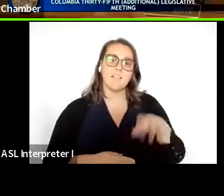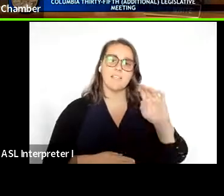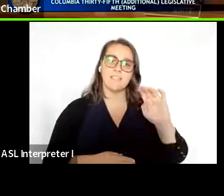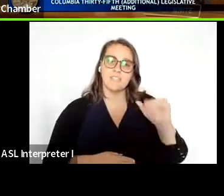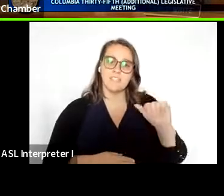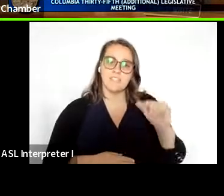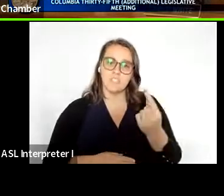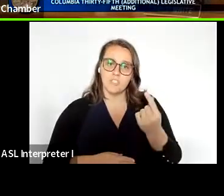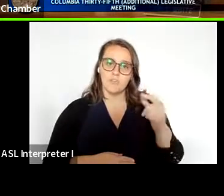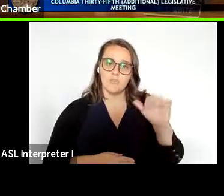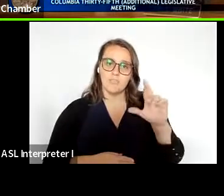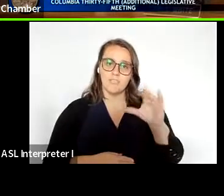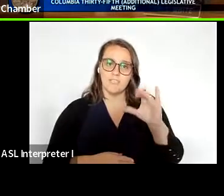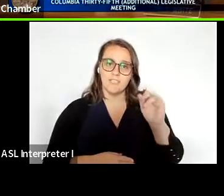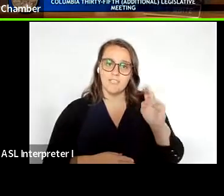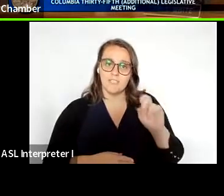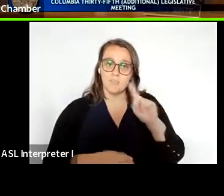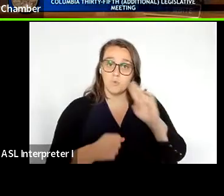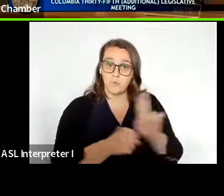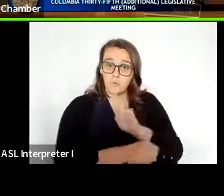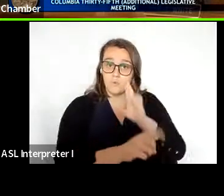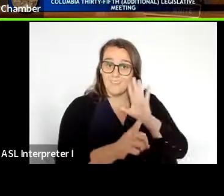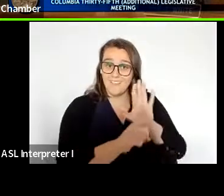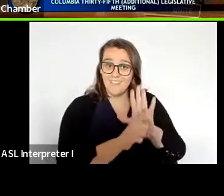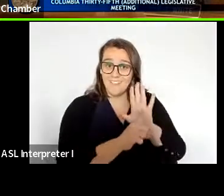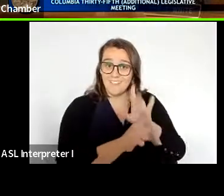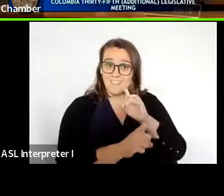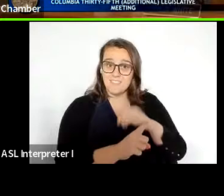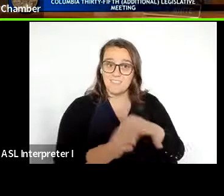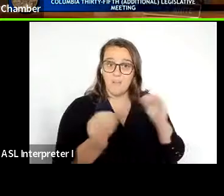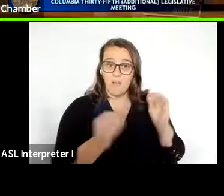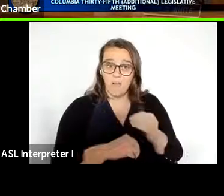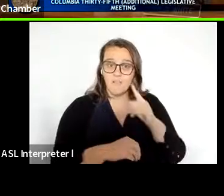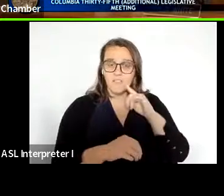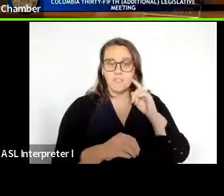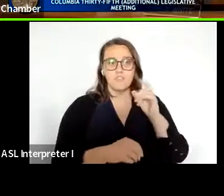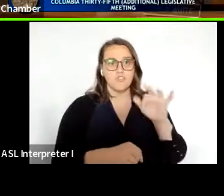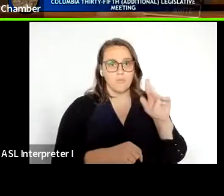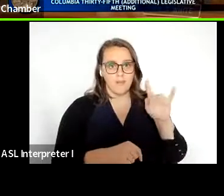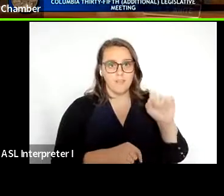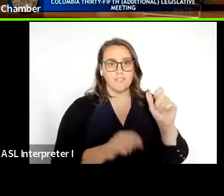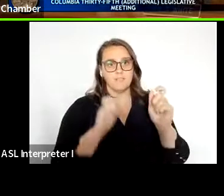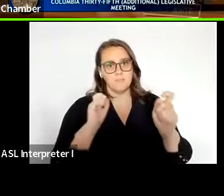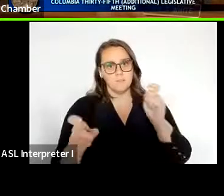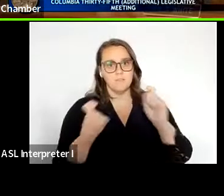own office's resources to provide grants to organizations who are doing this work on the ground.